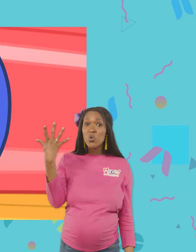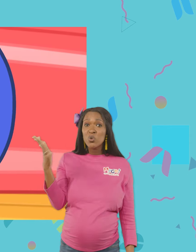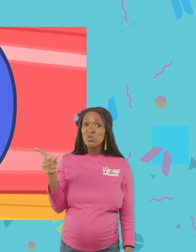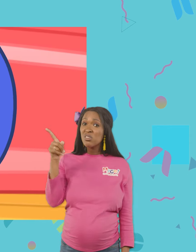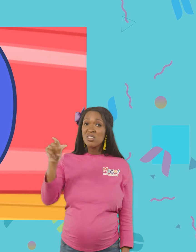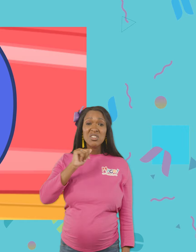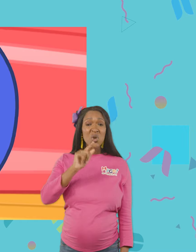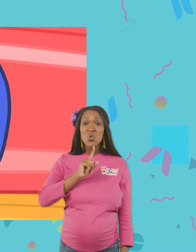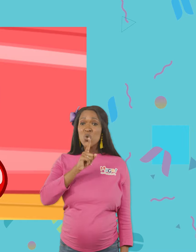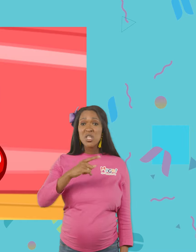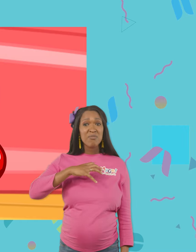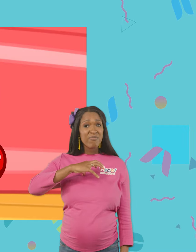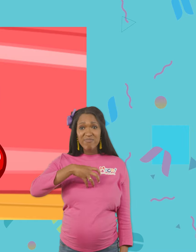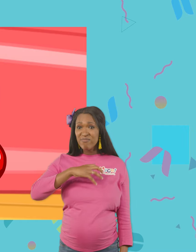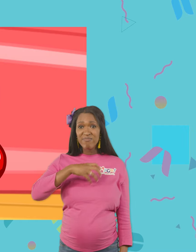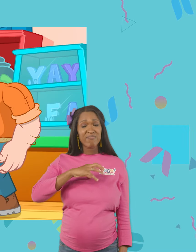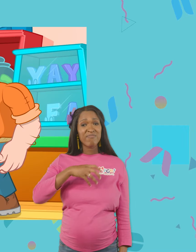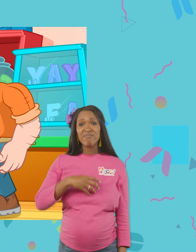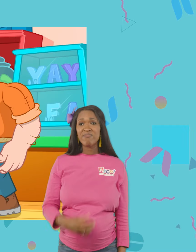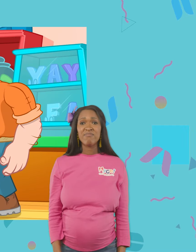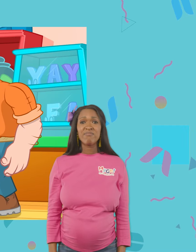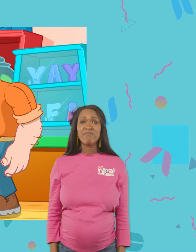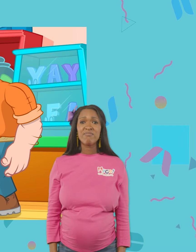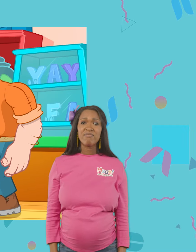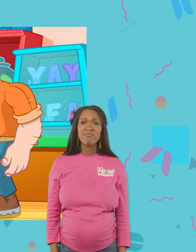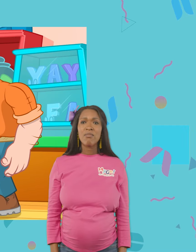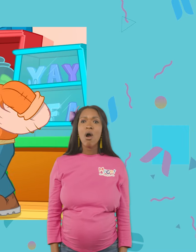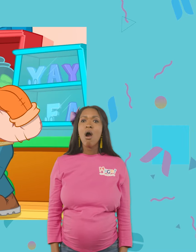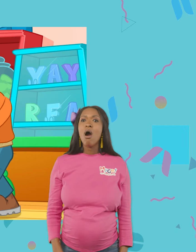I told you, this Morphle isn't real.